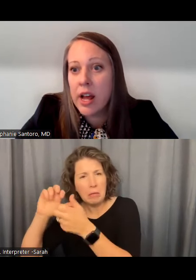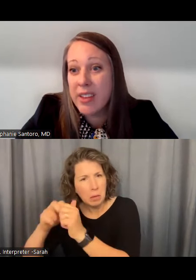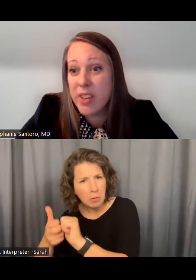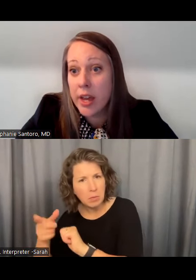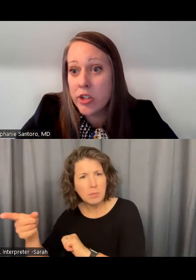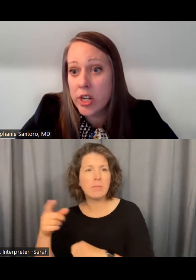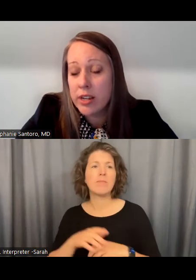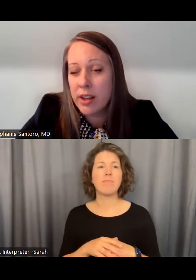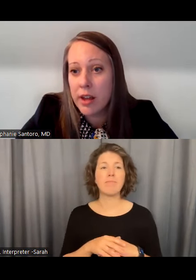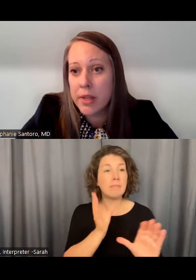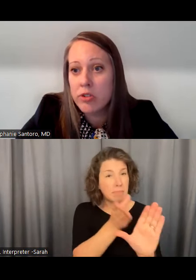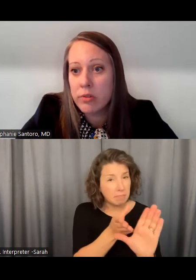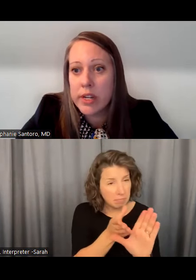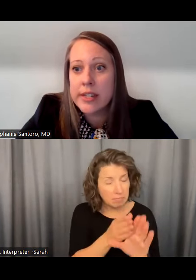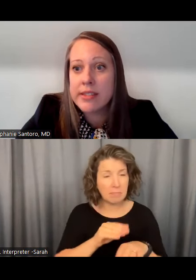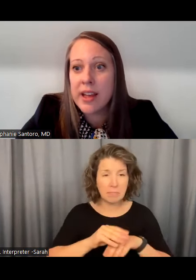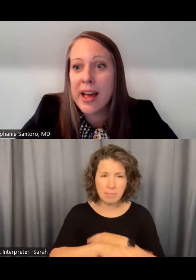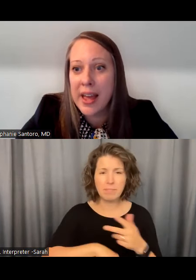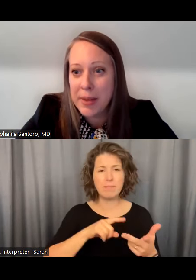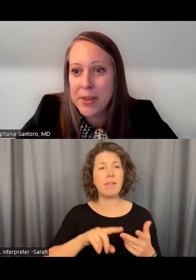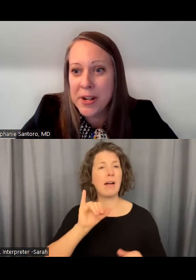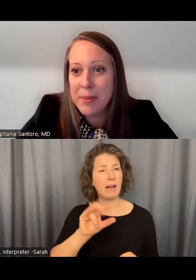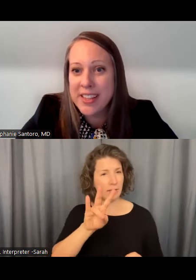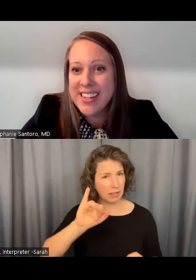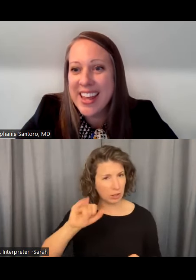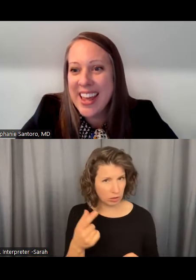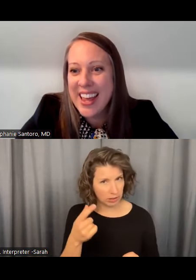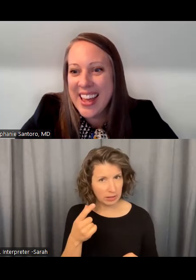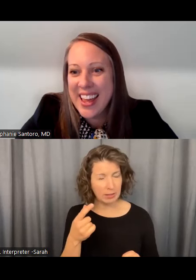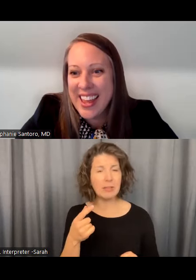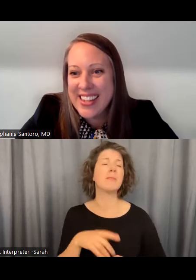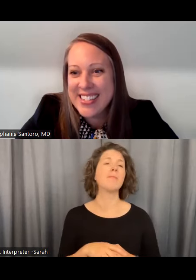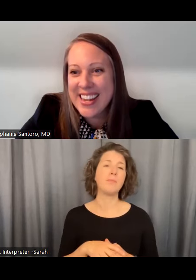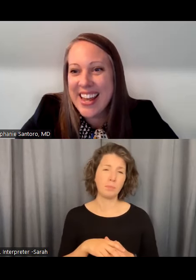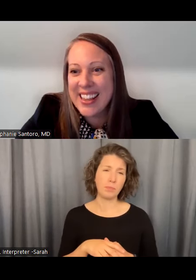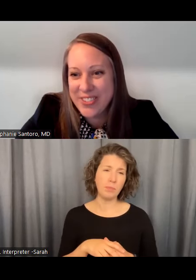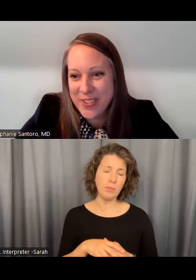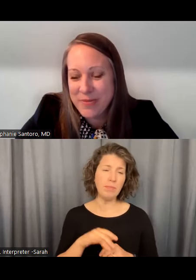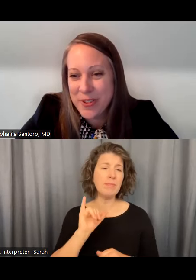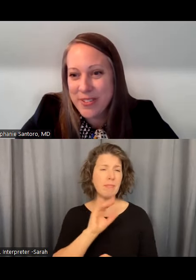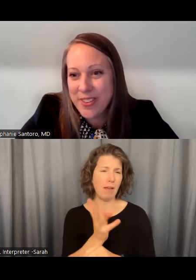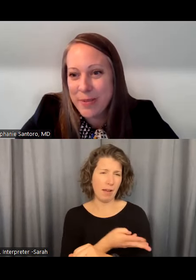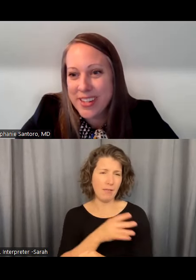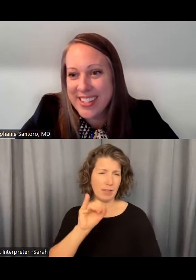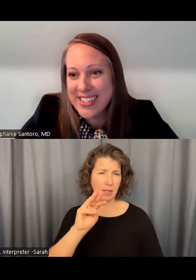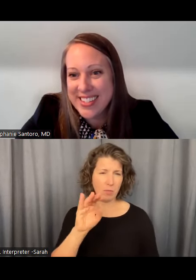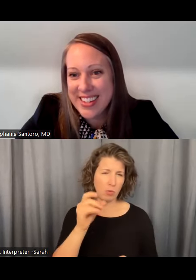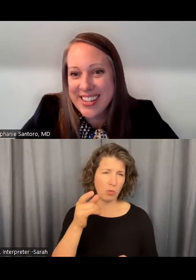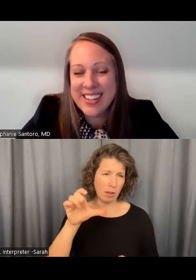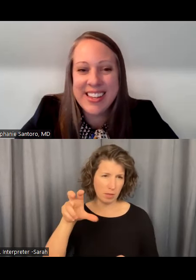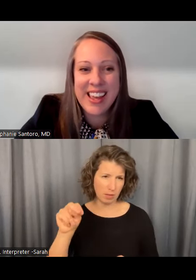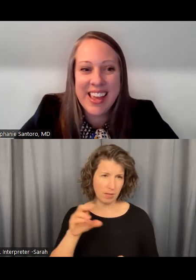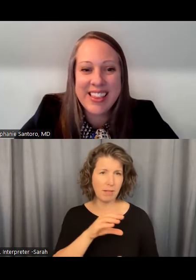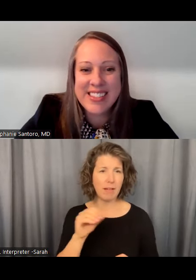psychopharmacology, IVIG, intravenous immunoglobulin, and electroconvulsive therapy,